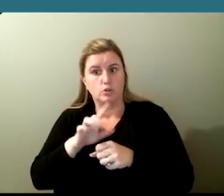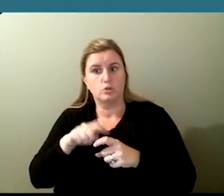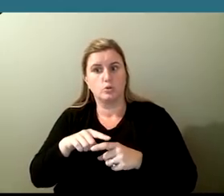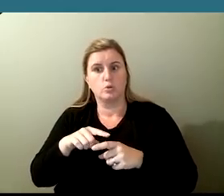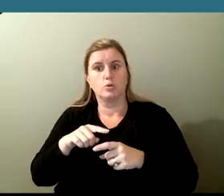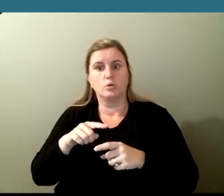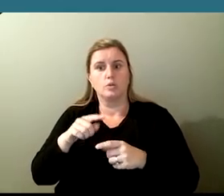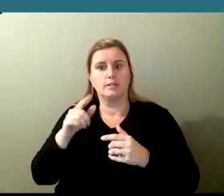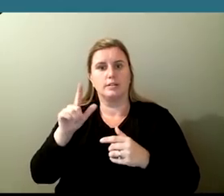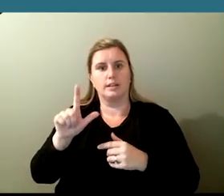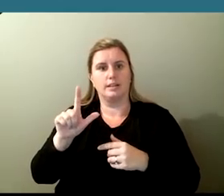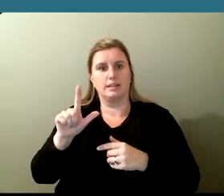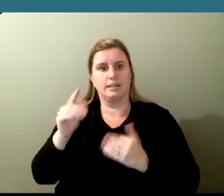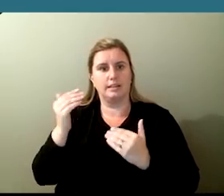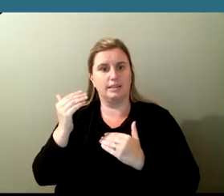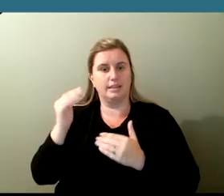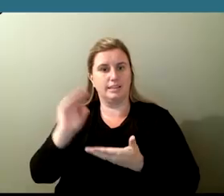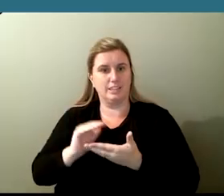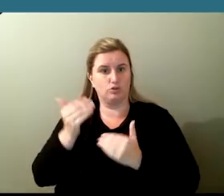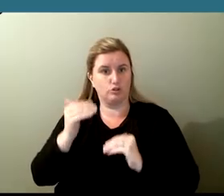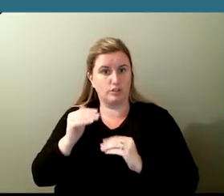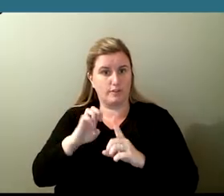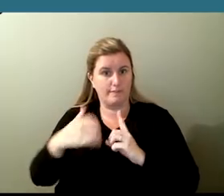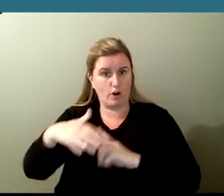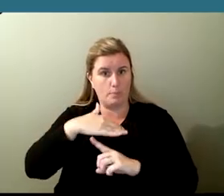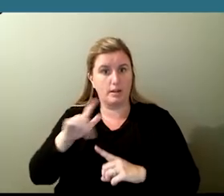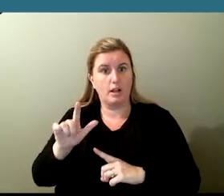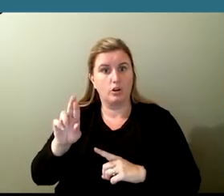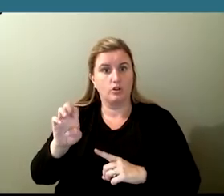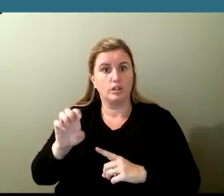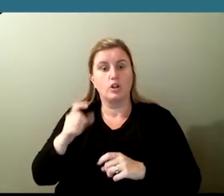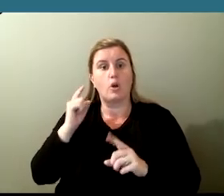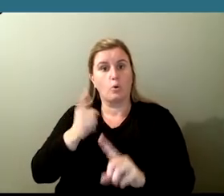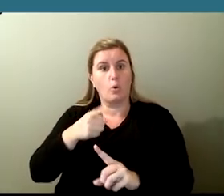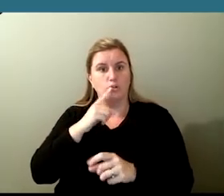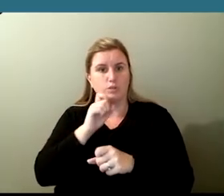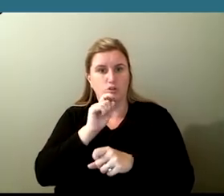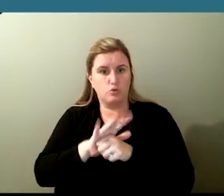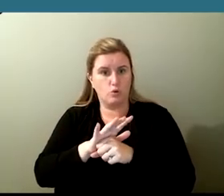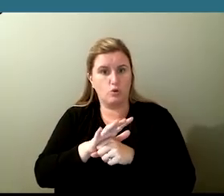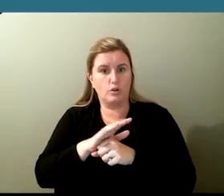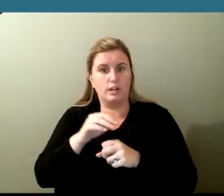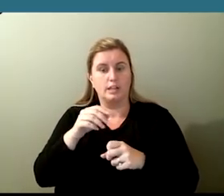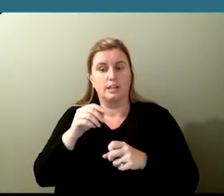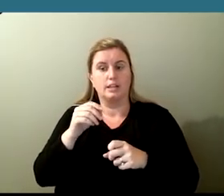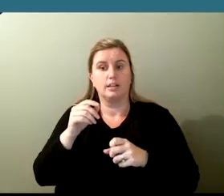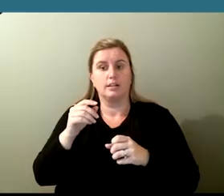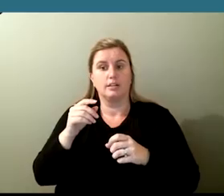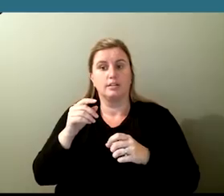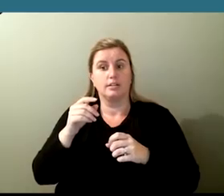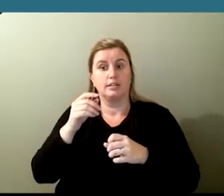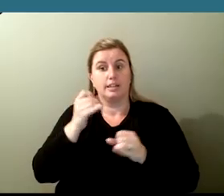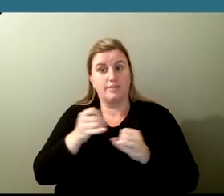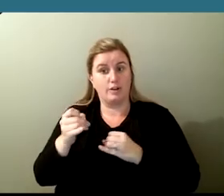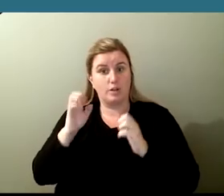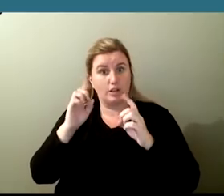least restrictive environment, in that our goal for each child is to ensure individualized education program